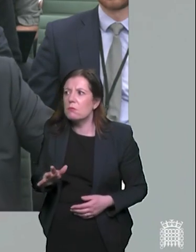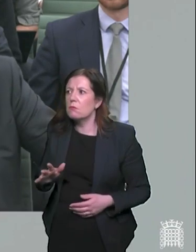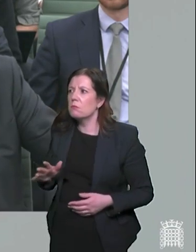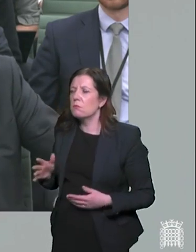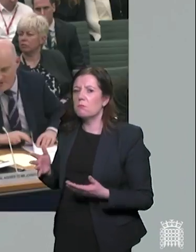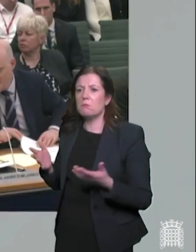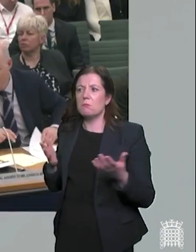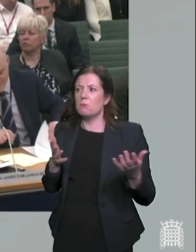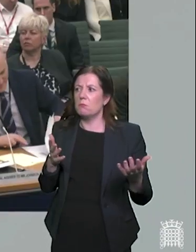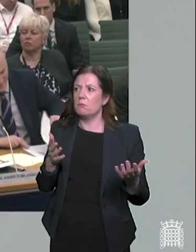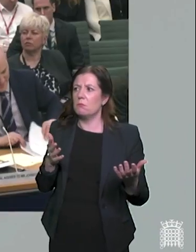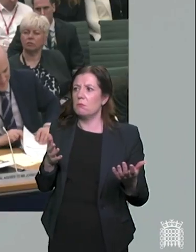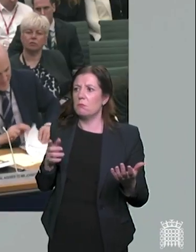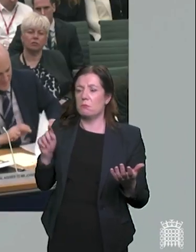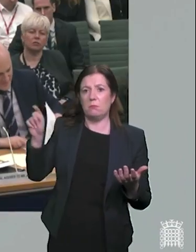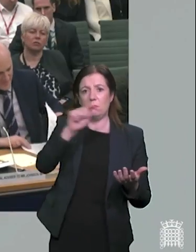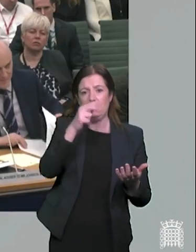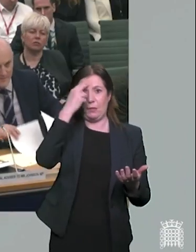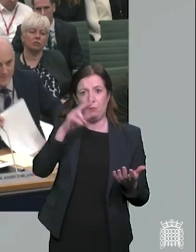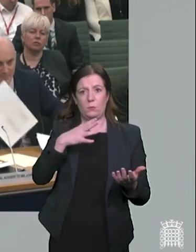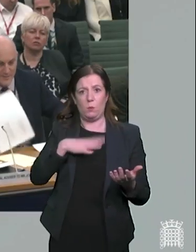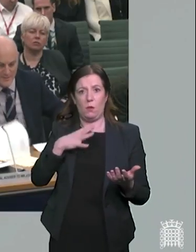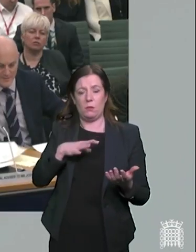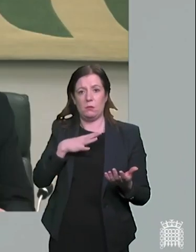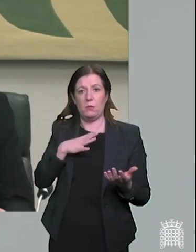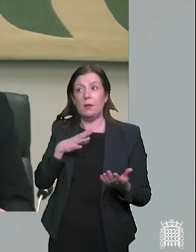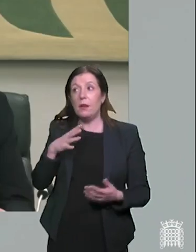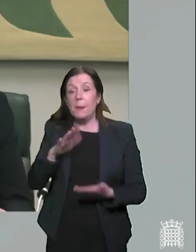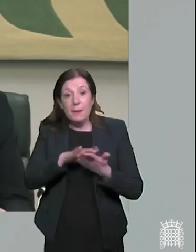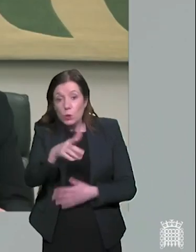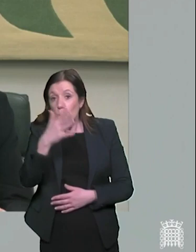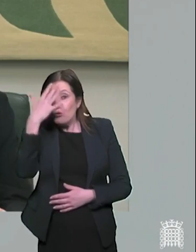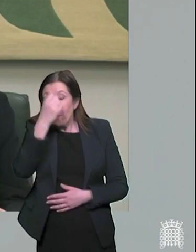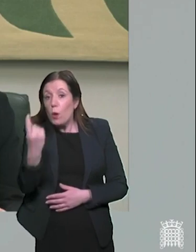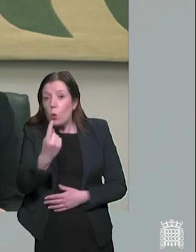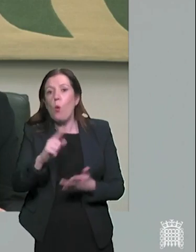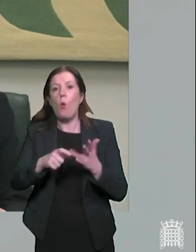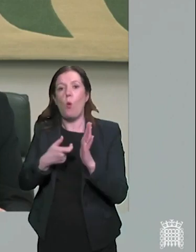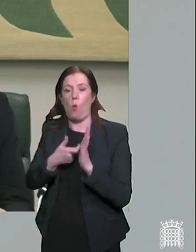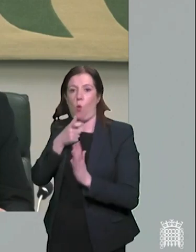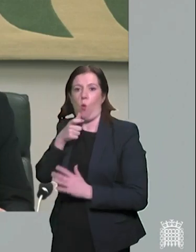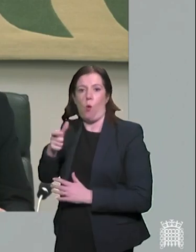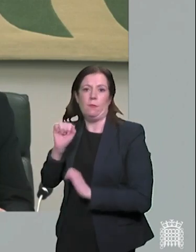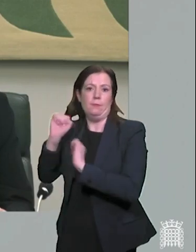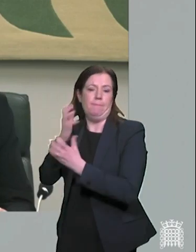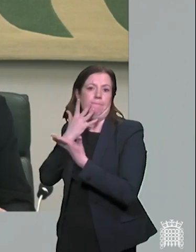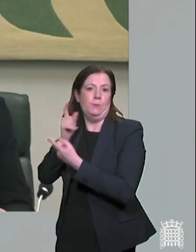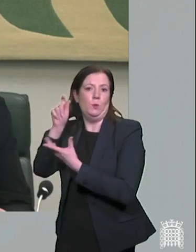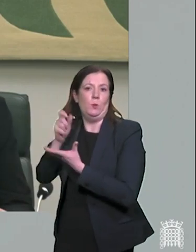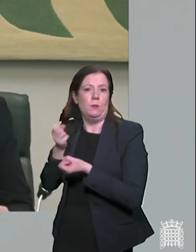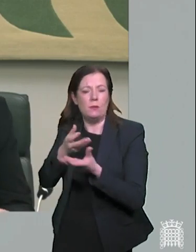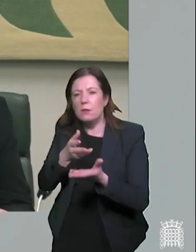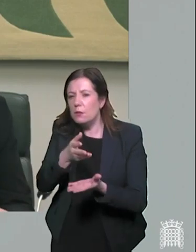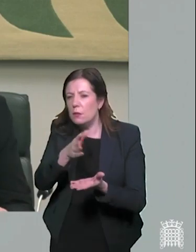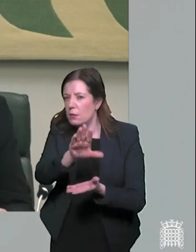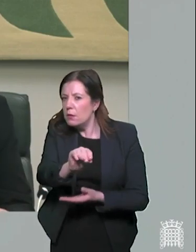think that most of them have indicated they don't want themselves to be you can't remember their names, or because named. you don't want to breach their anonymity. Mr. Johnson,